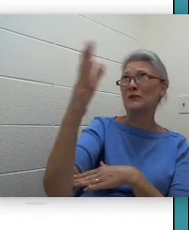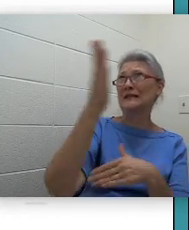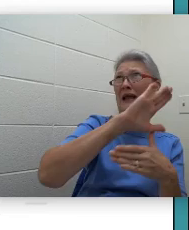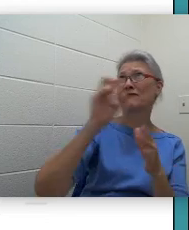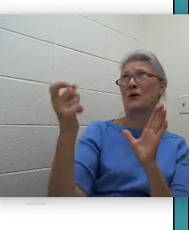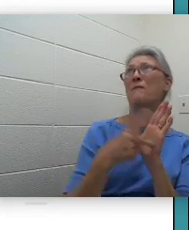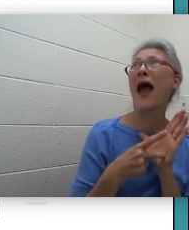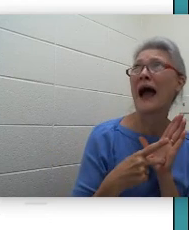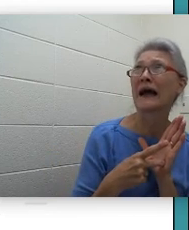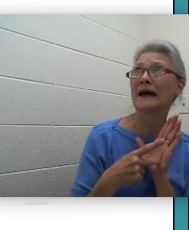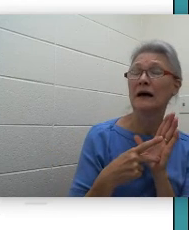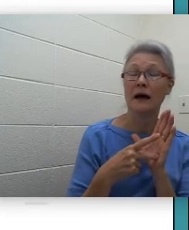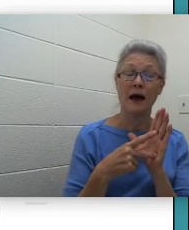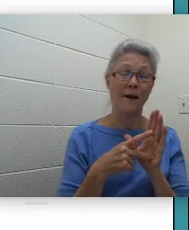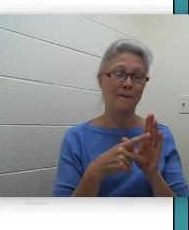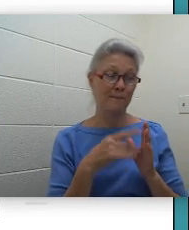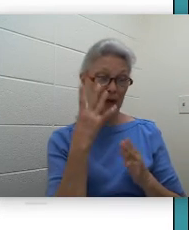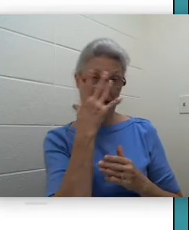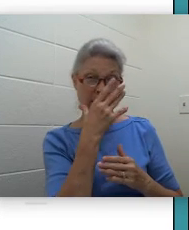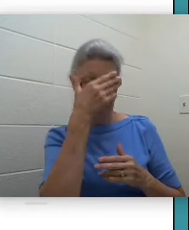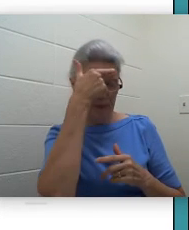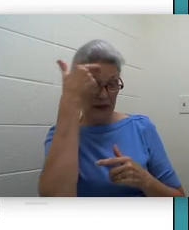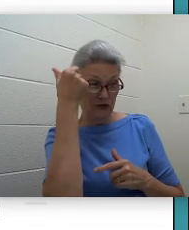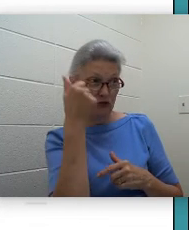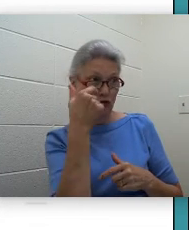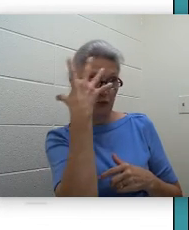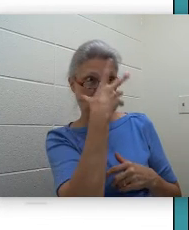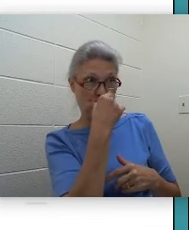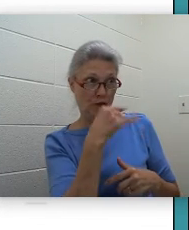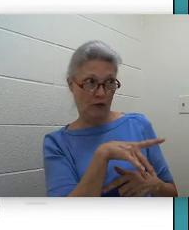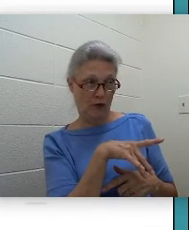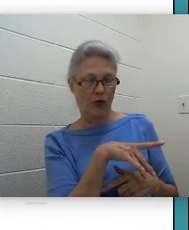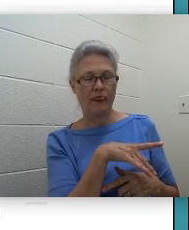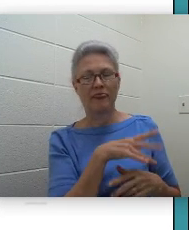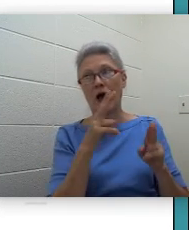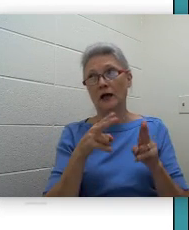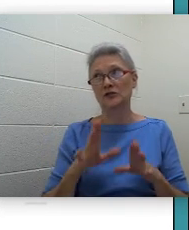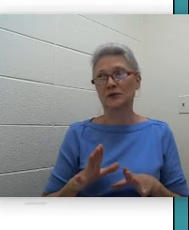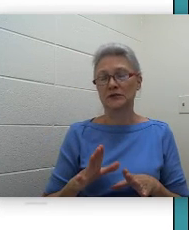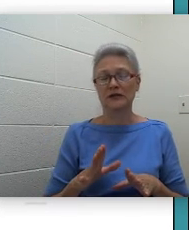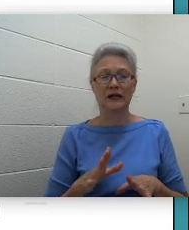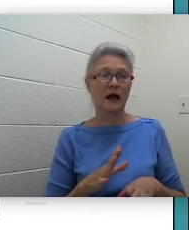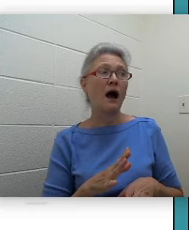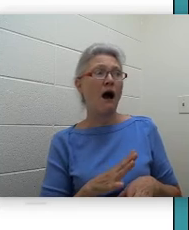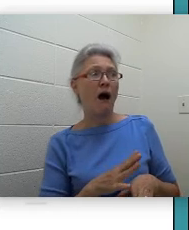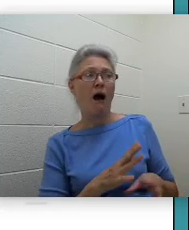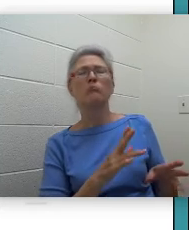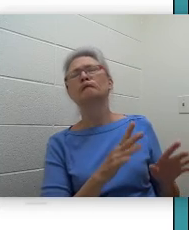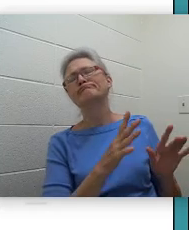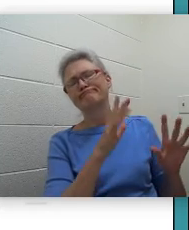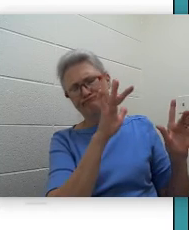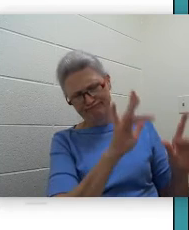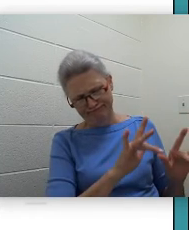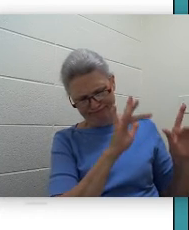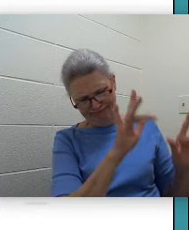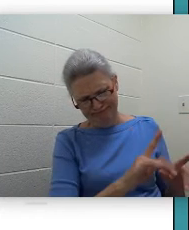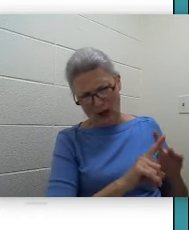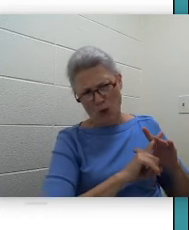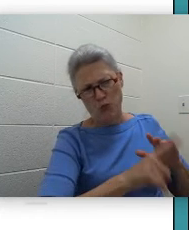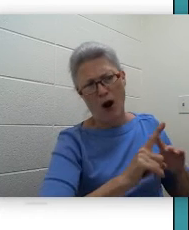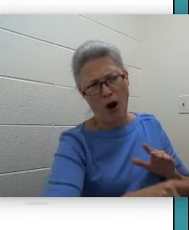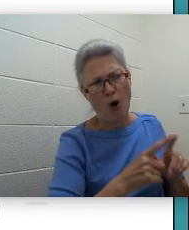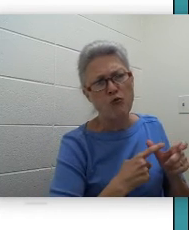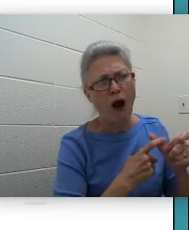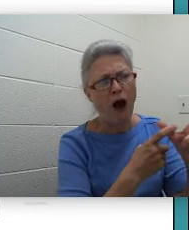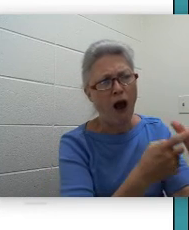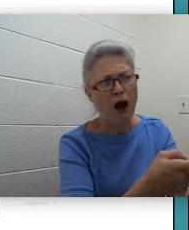back." Because she was so beautiful, the huntsman took pity on her and said, "Run away, you poor child."